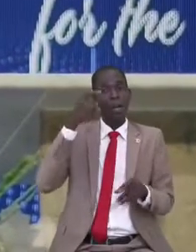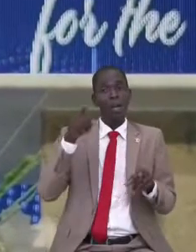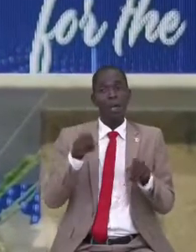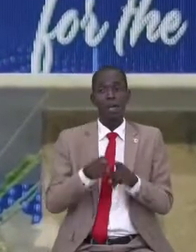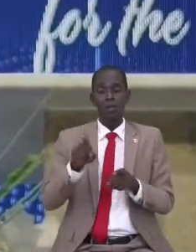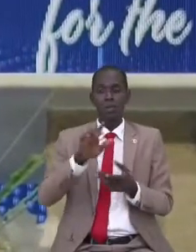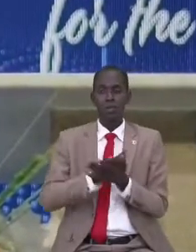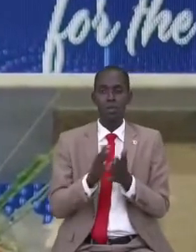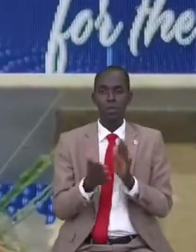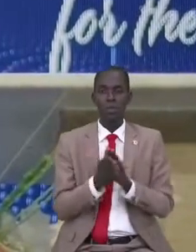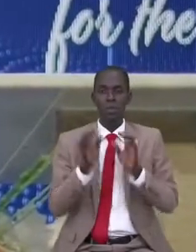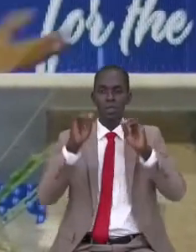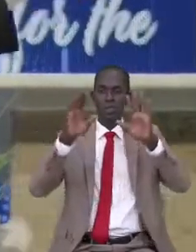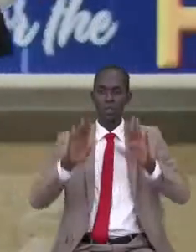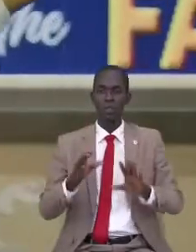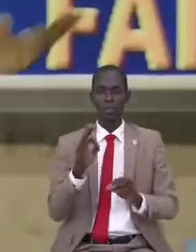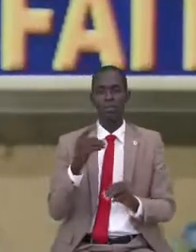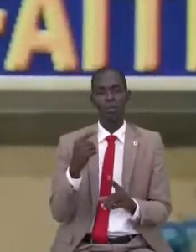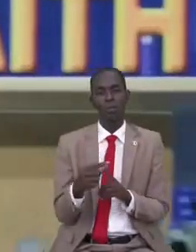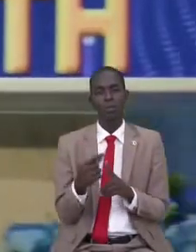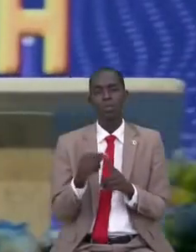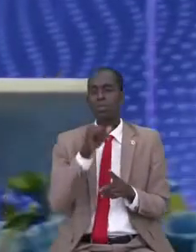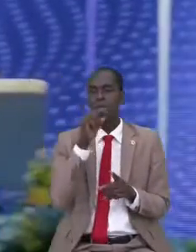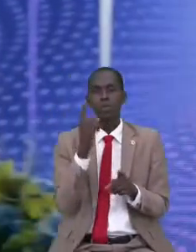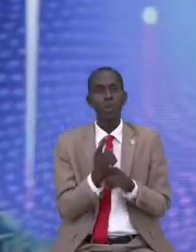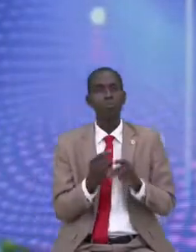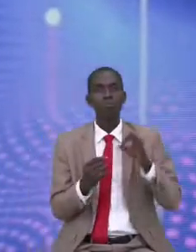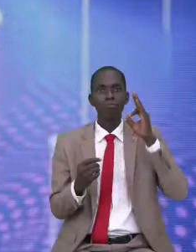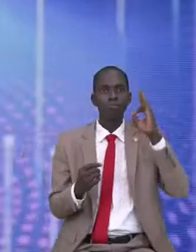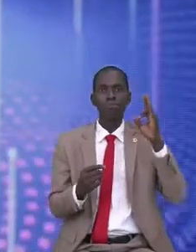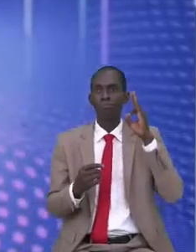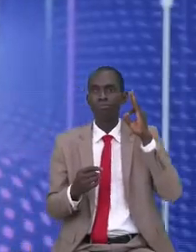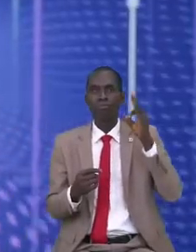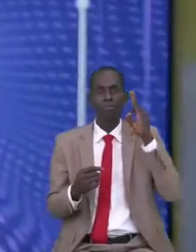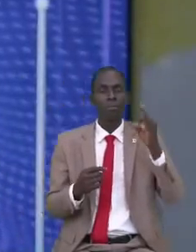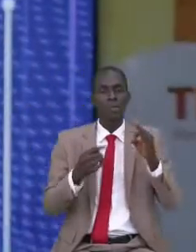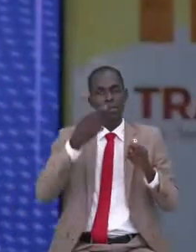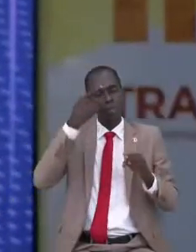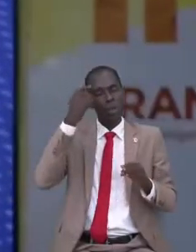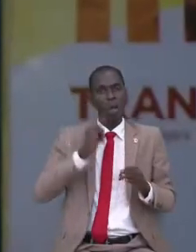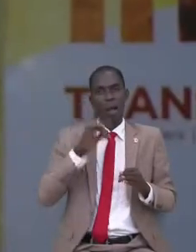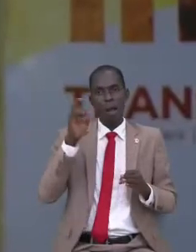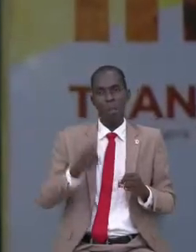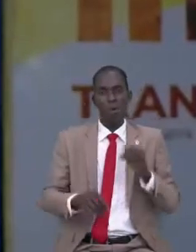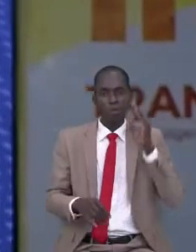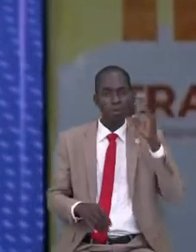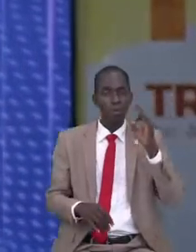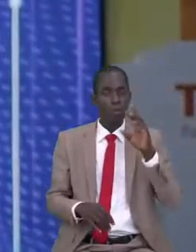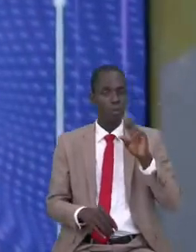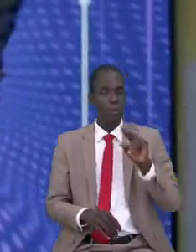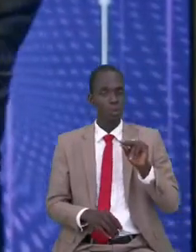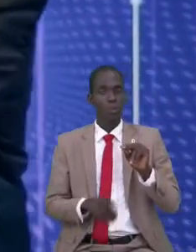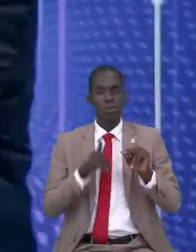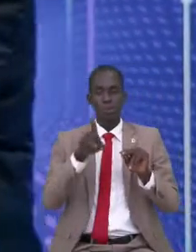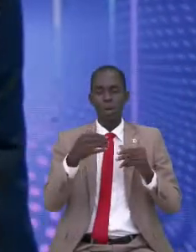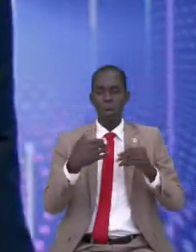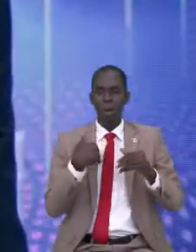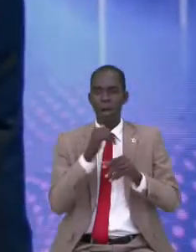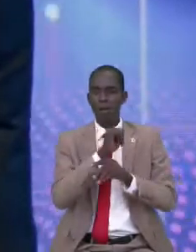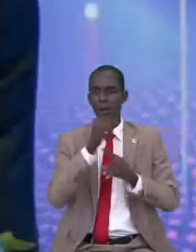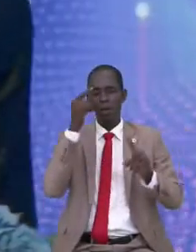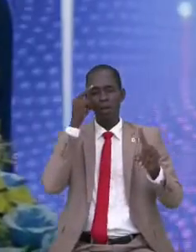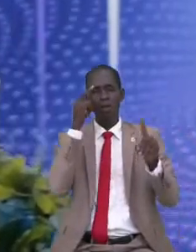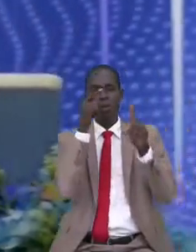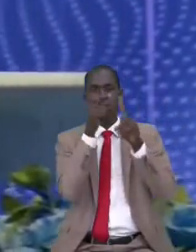teacher of the word, you're not just preaching to fulfill all righteousness. You have a goal. You